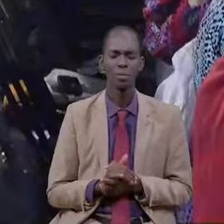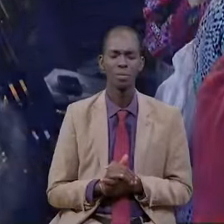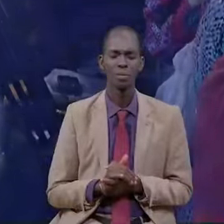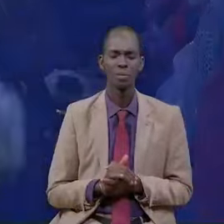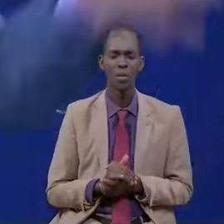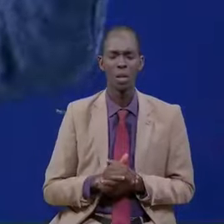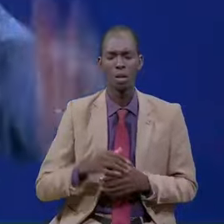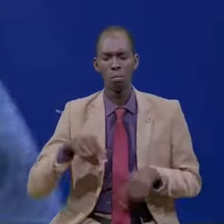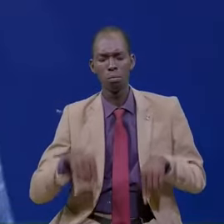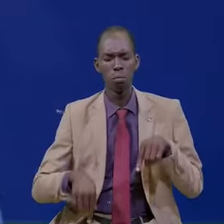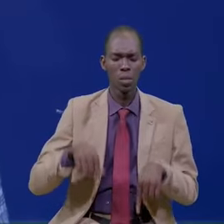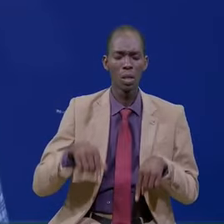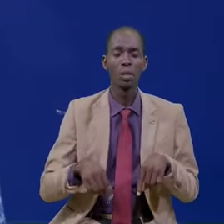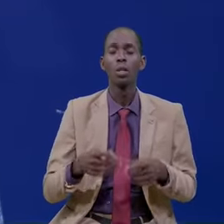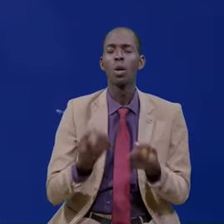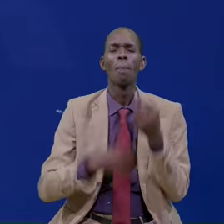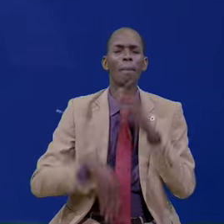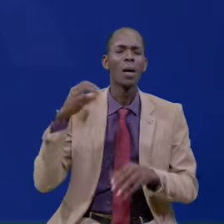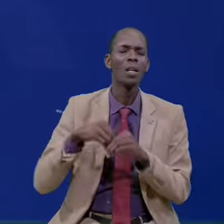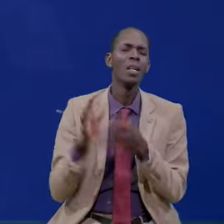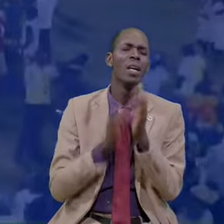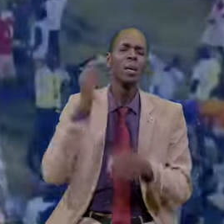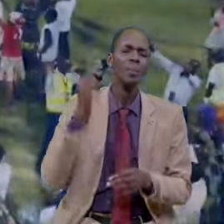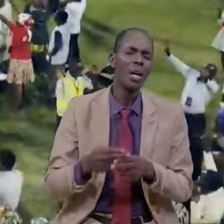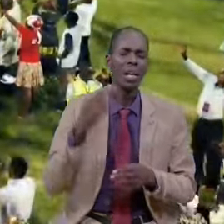jesuses come out in Jesus